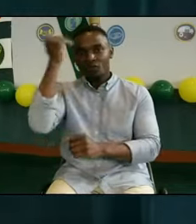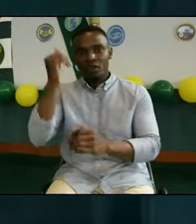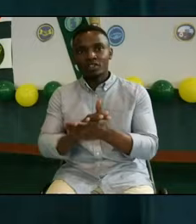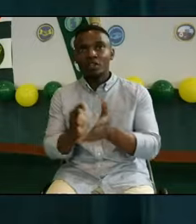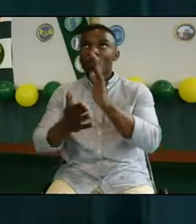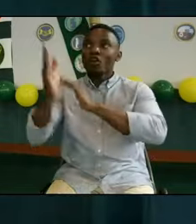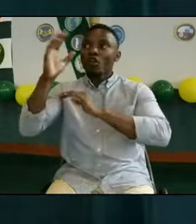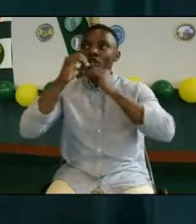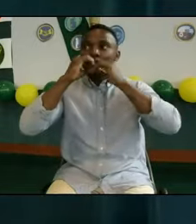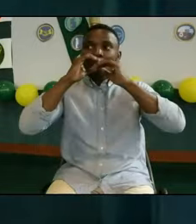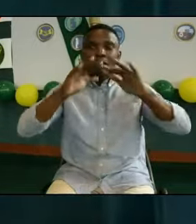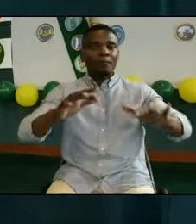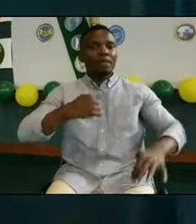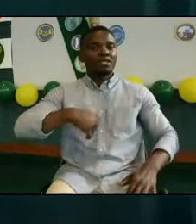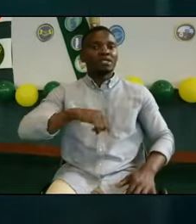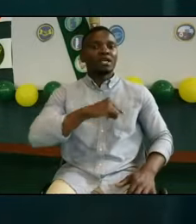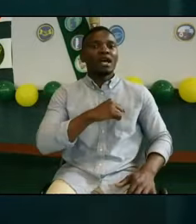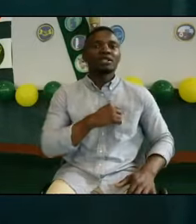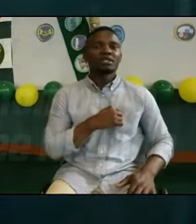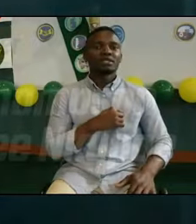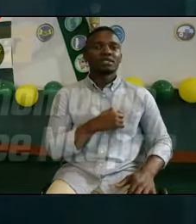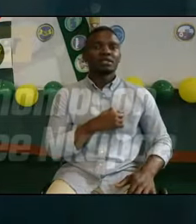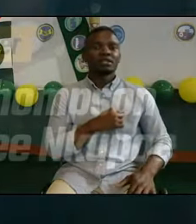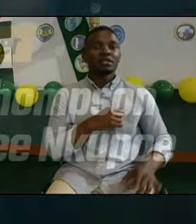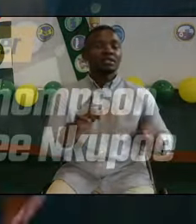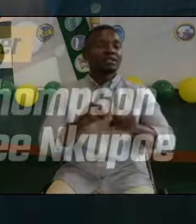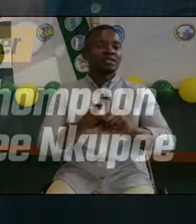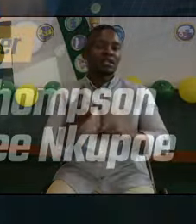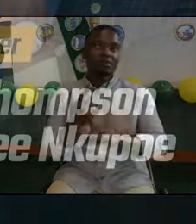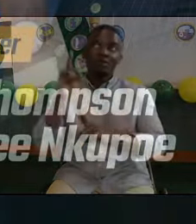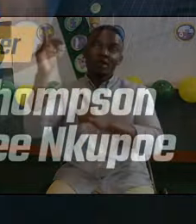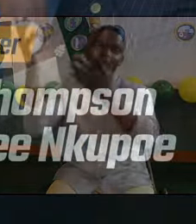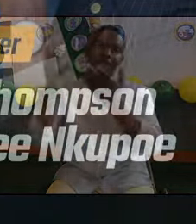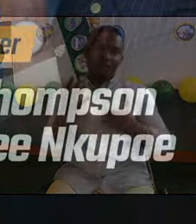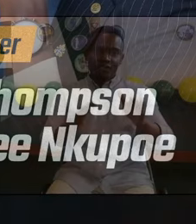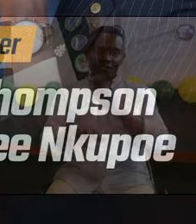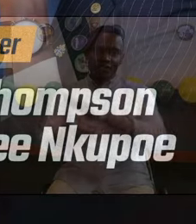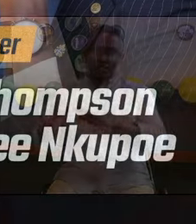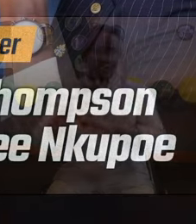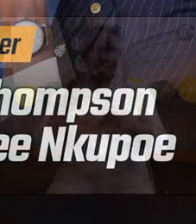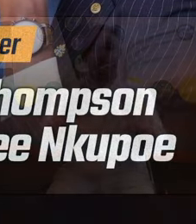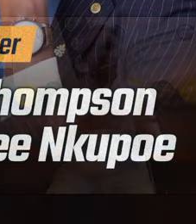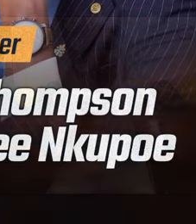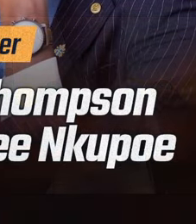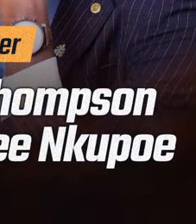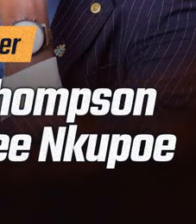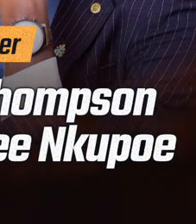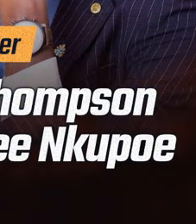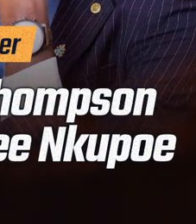us today, and may he pour his countenance upon us, and avail his providence upon us. In the name of Jesus. Amen.